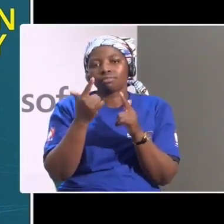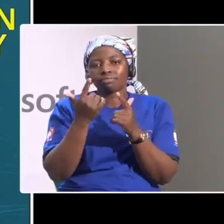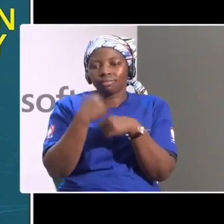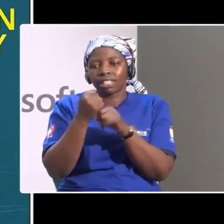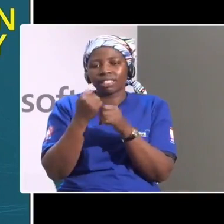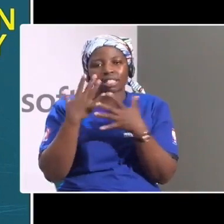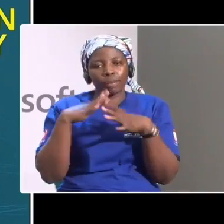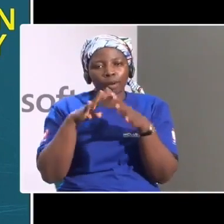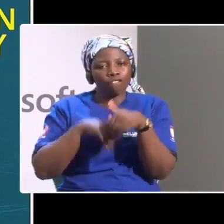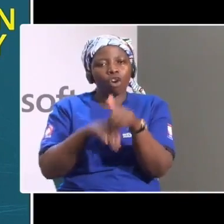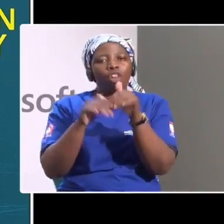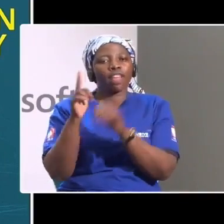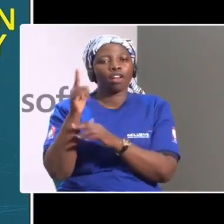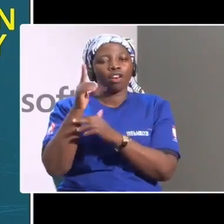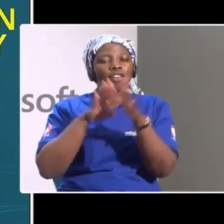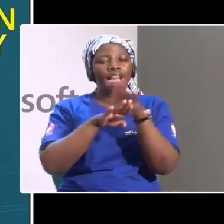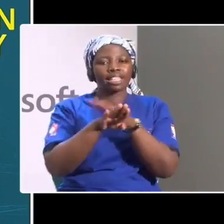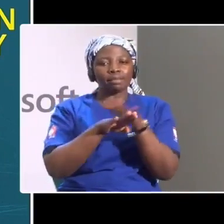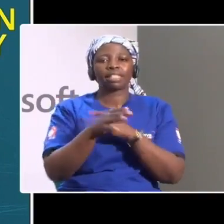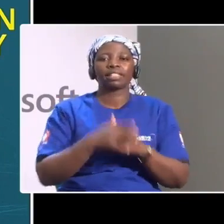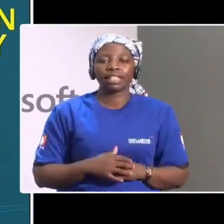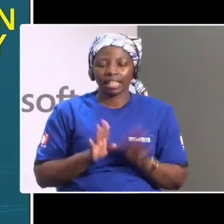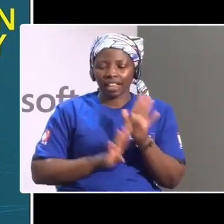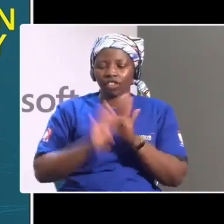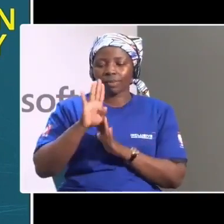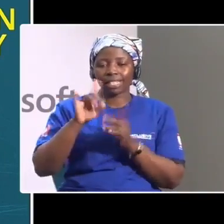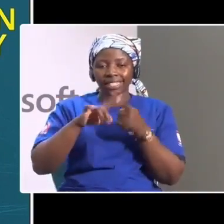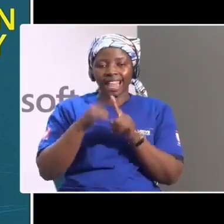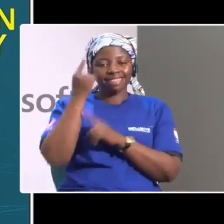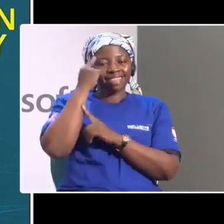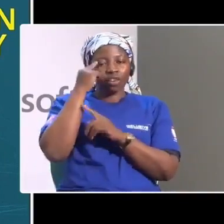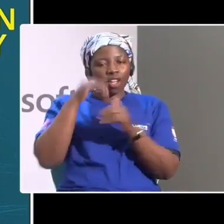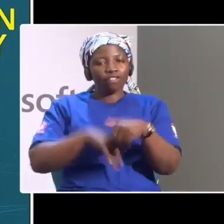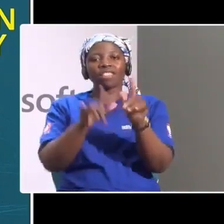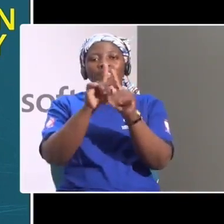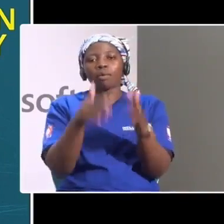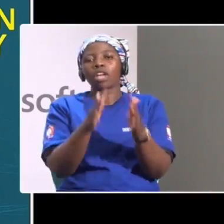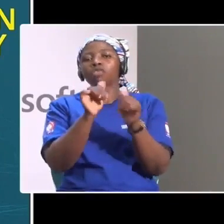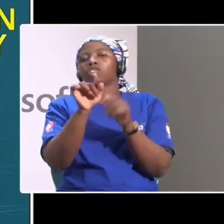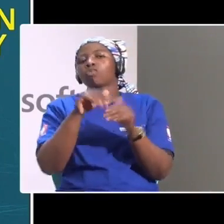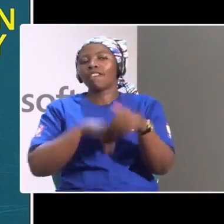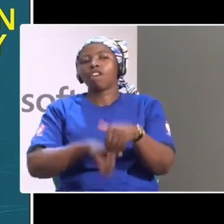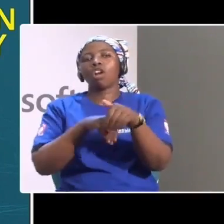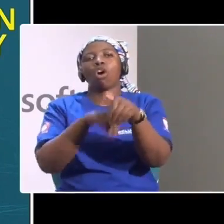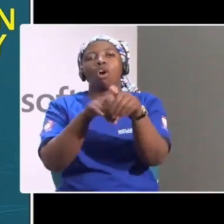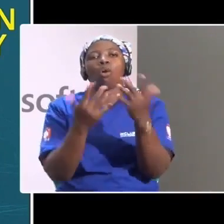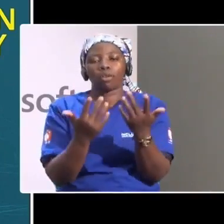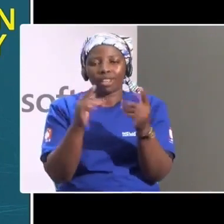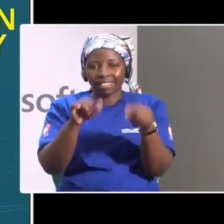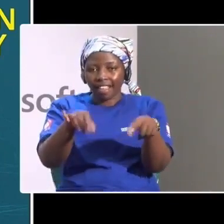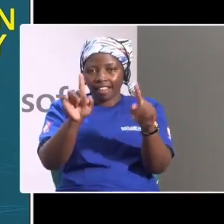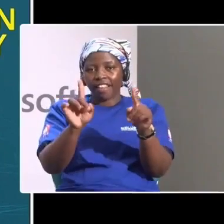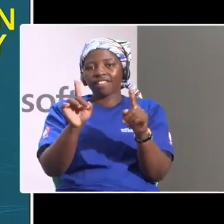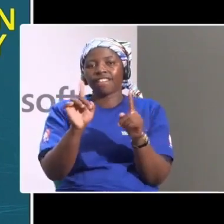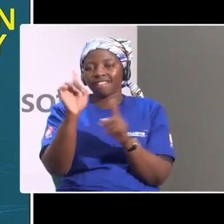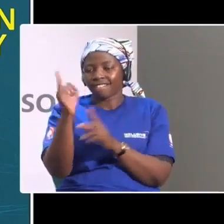accessibility. Developing the standard, and I think we followed a little bit the same path that you are following yourselves. So we